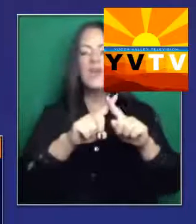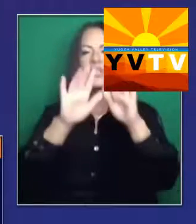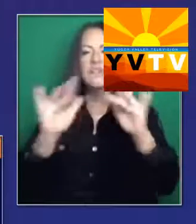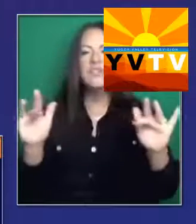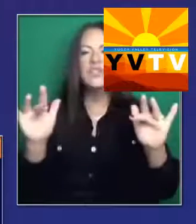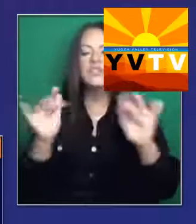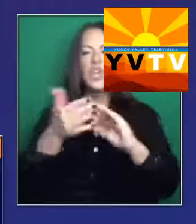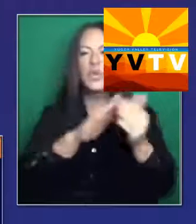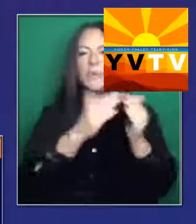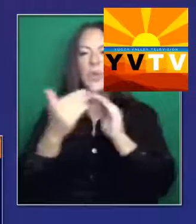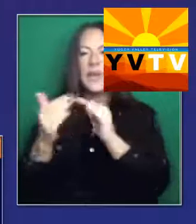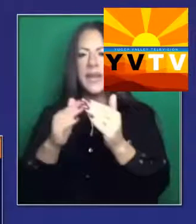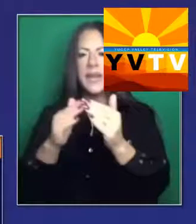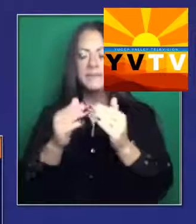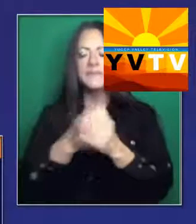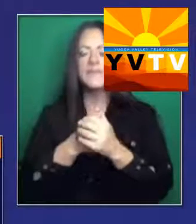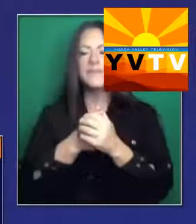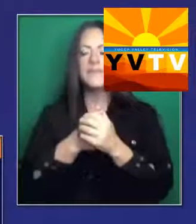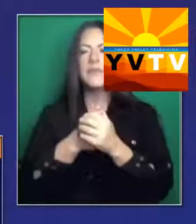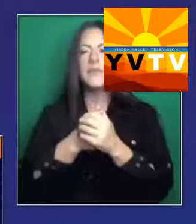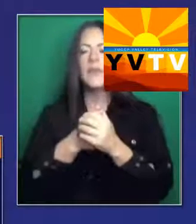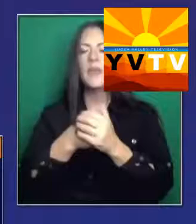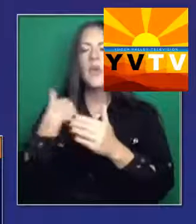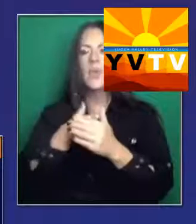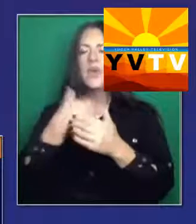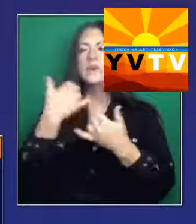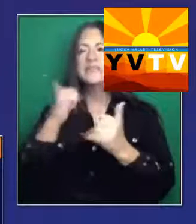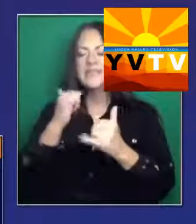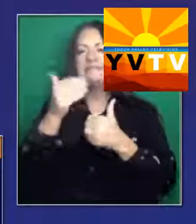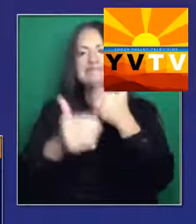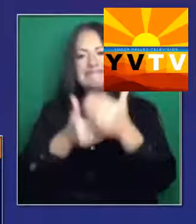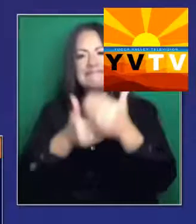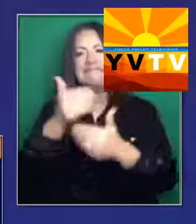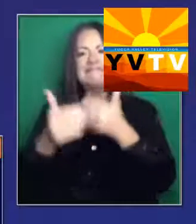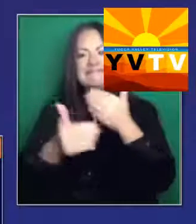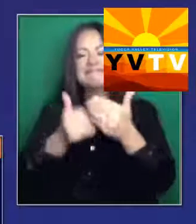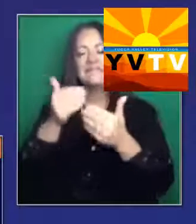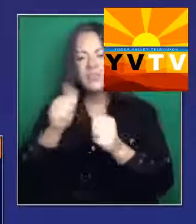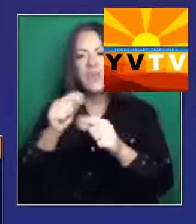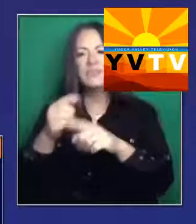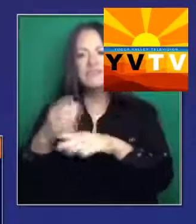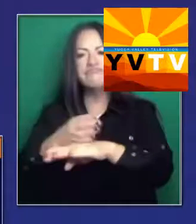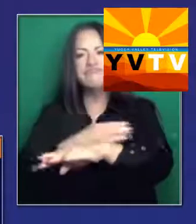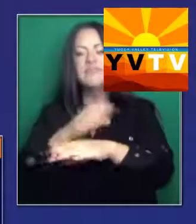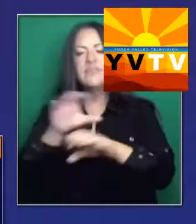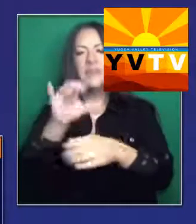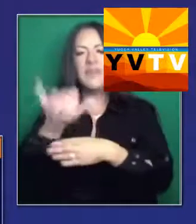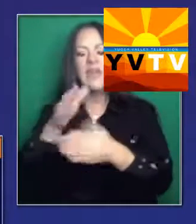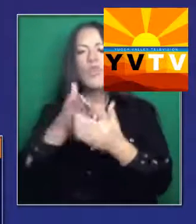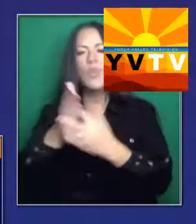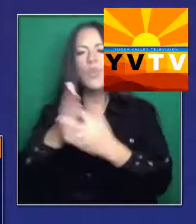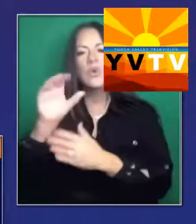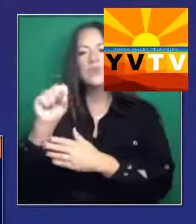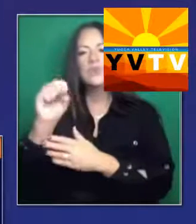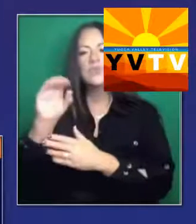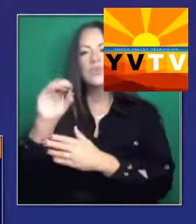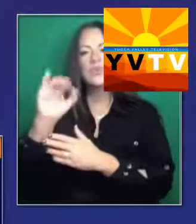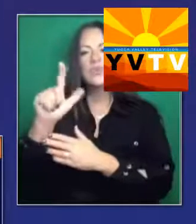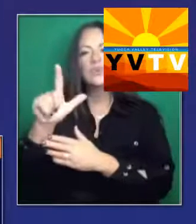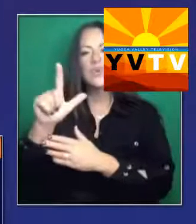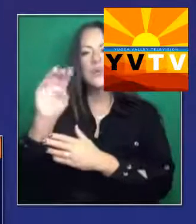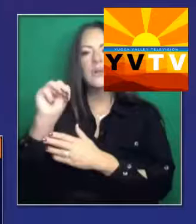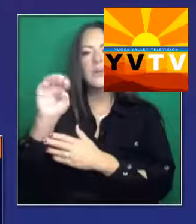underway, but not at the scale that we would like in terms of the social media and the peer-to-peer working partnership